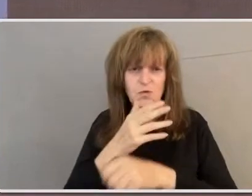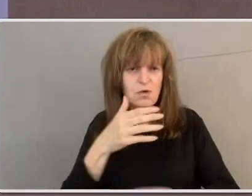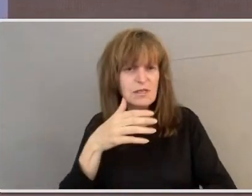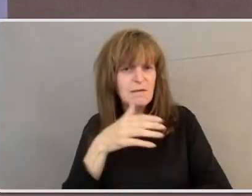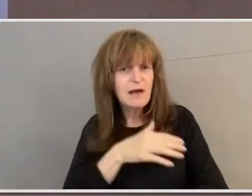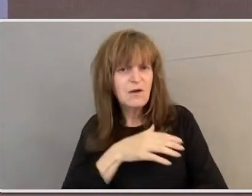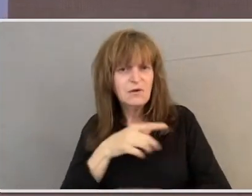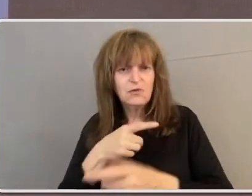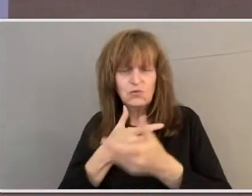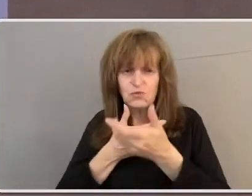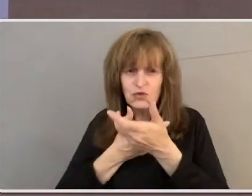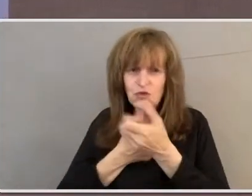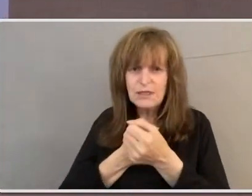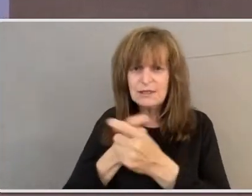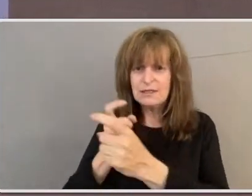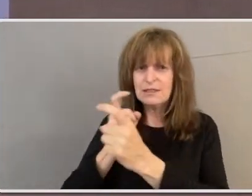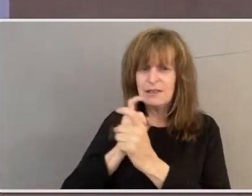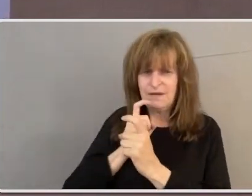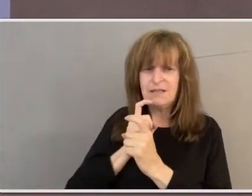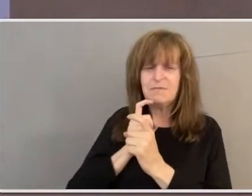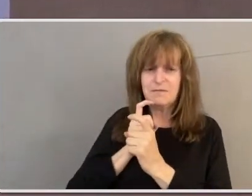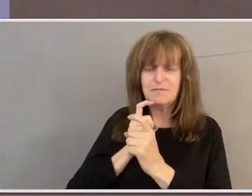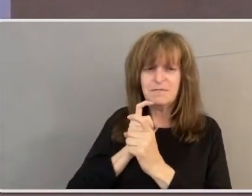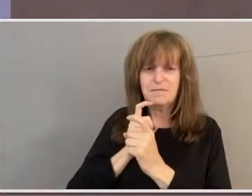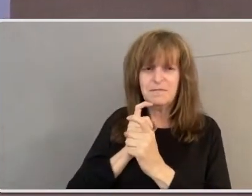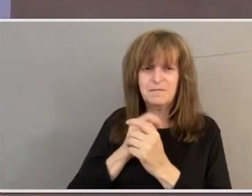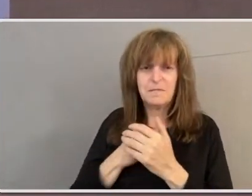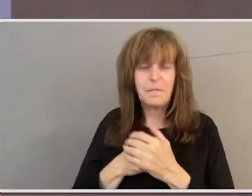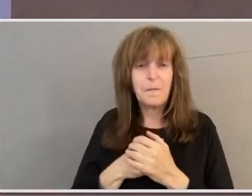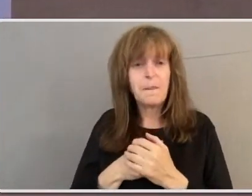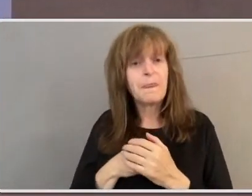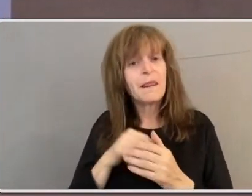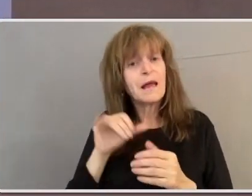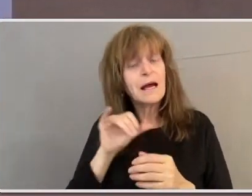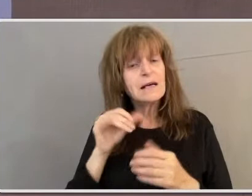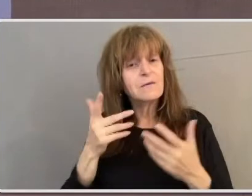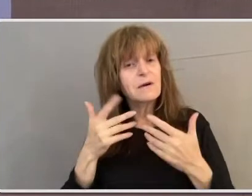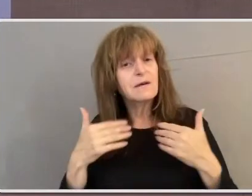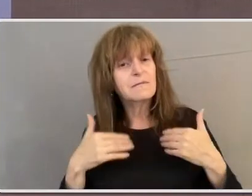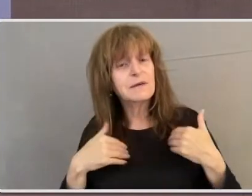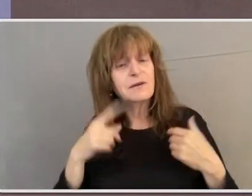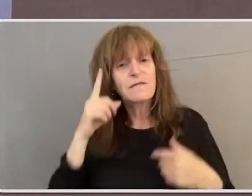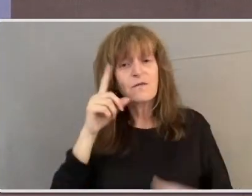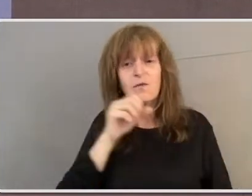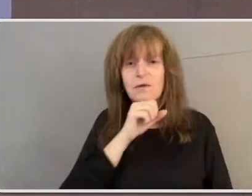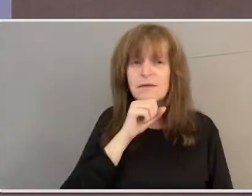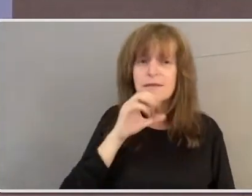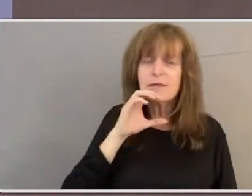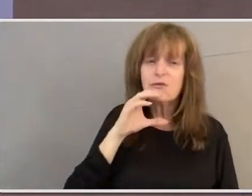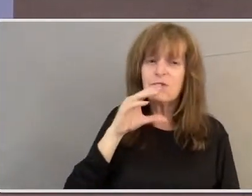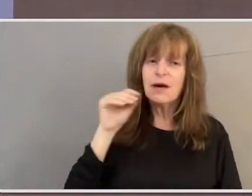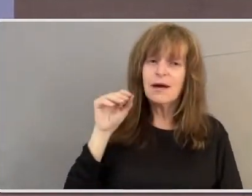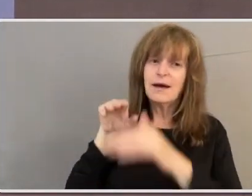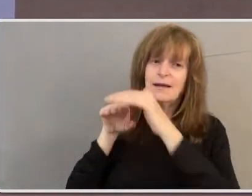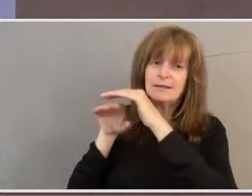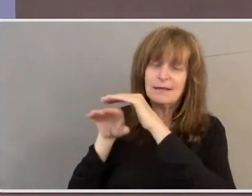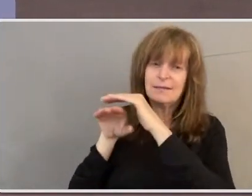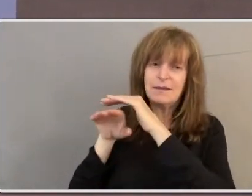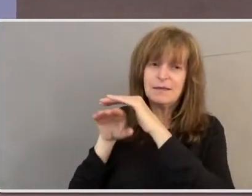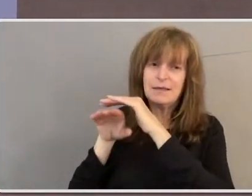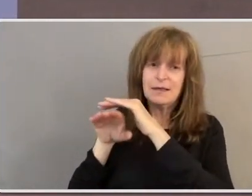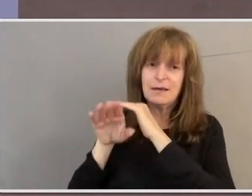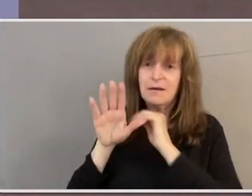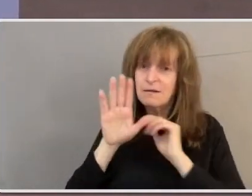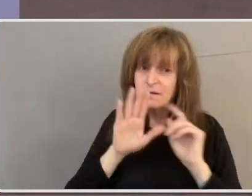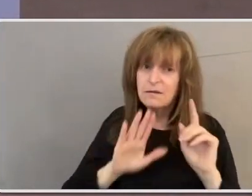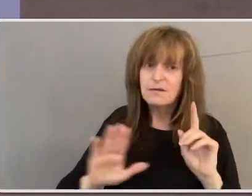me. As Minister for Seniors and Accessibility of the Province of Ontario,